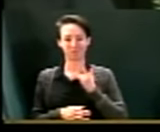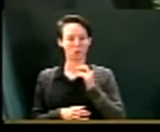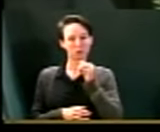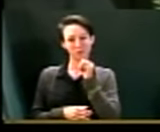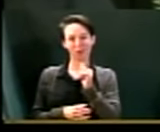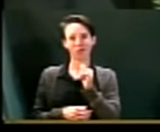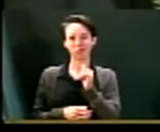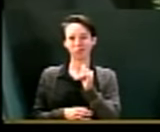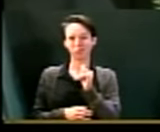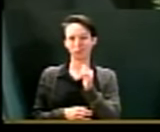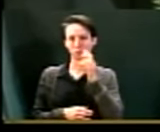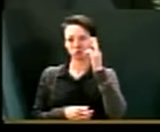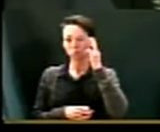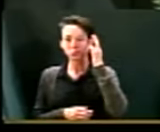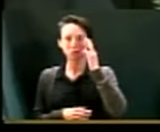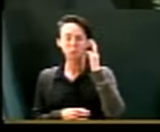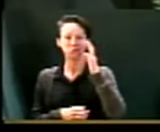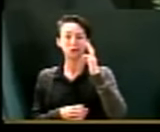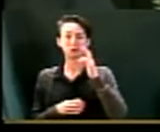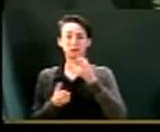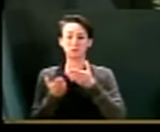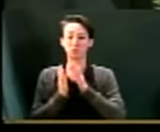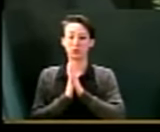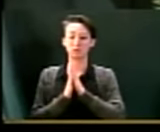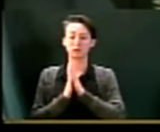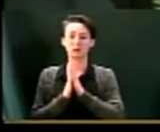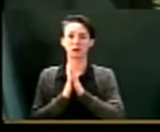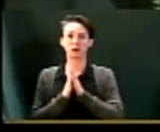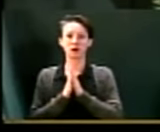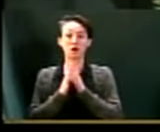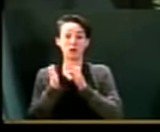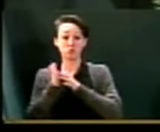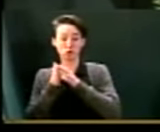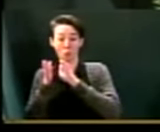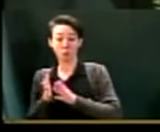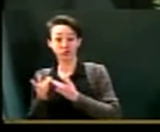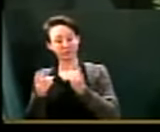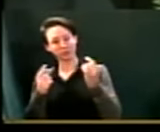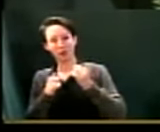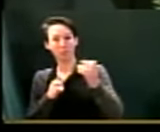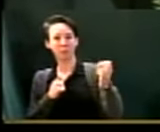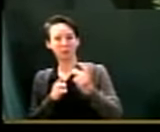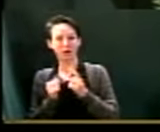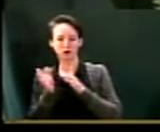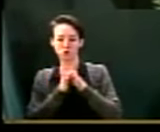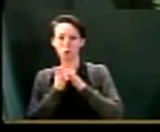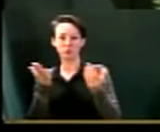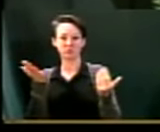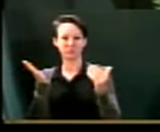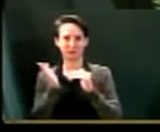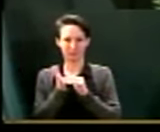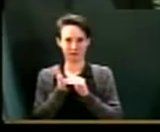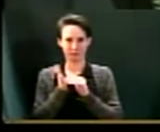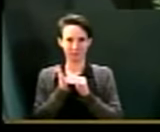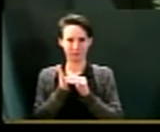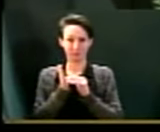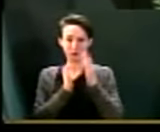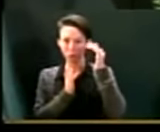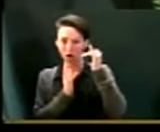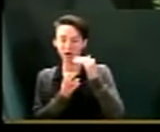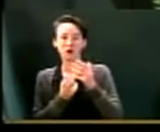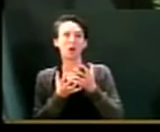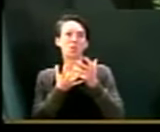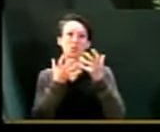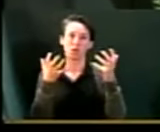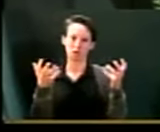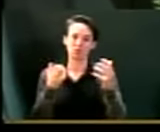unreasonable to ask all of those scorers to come back and score all those pieces, because there are a lot of